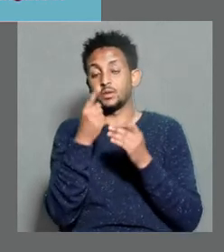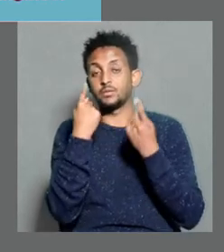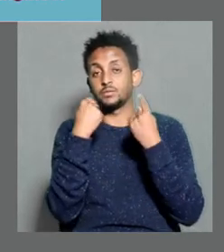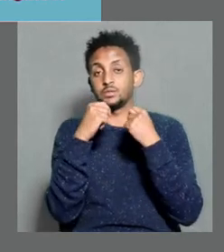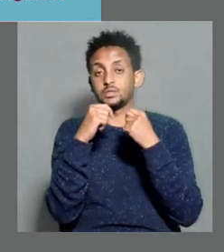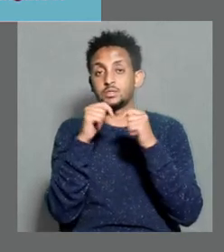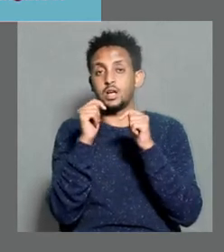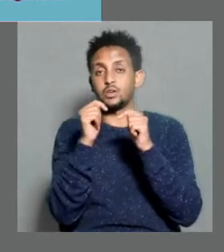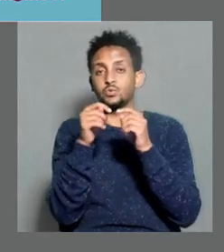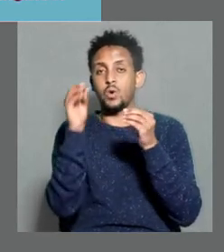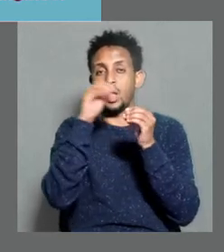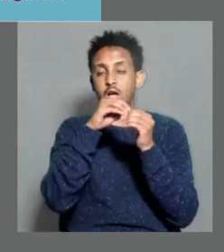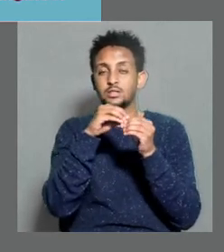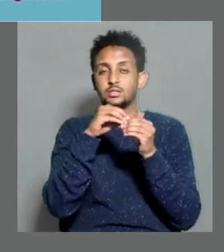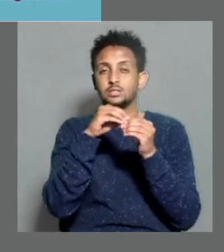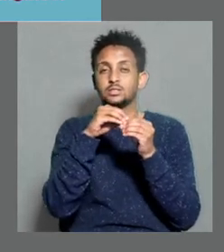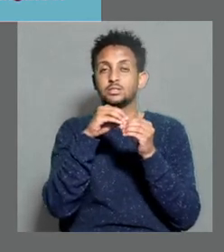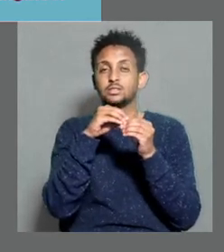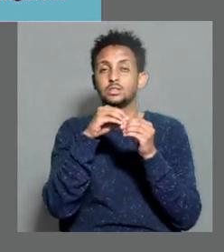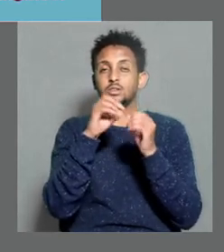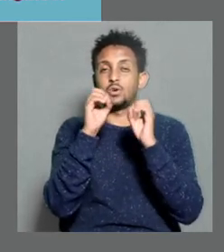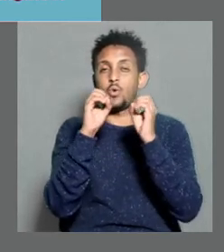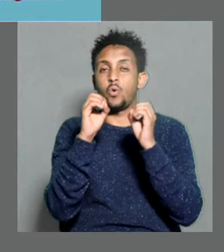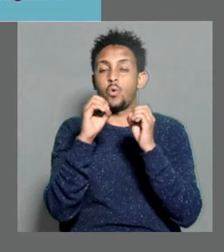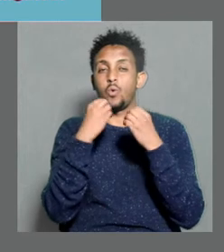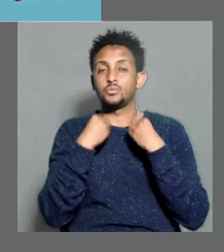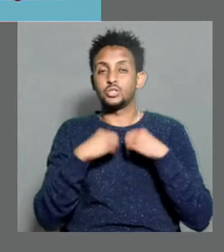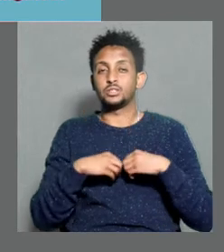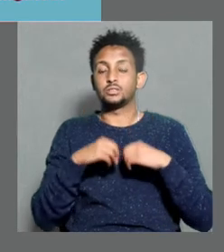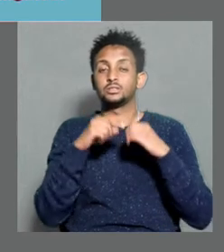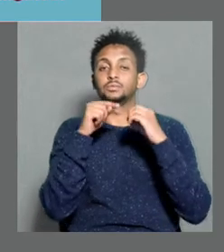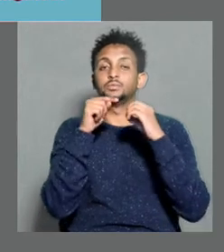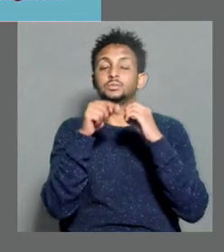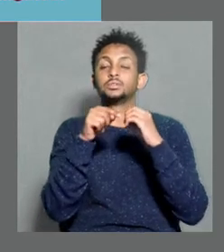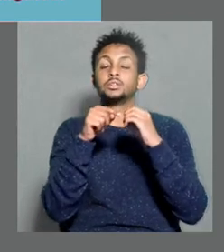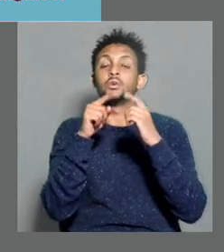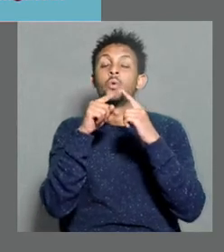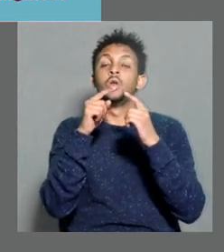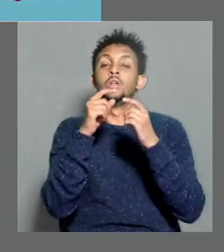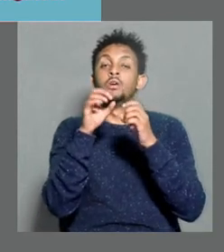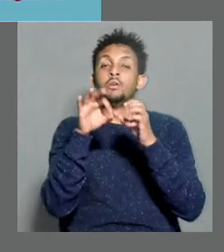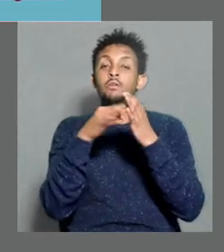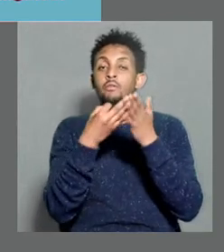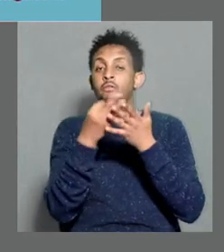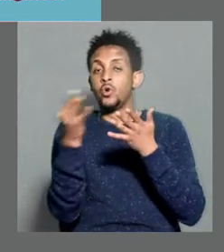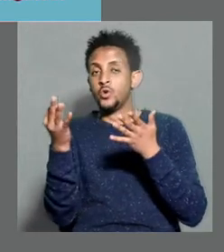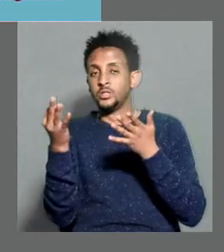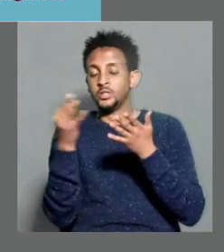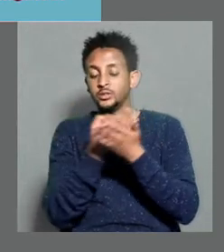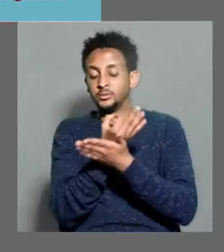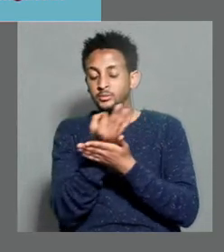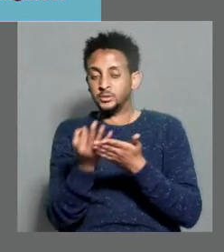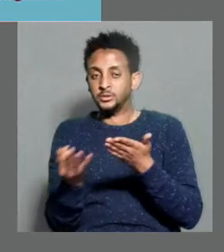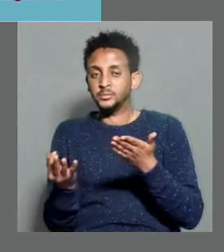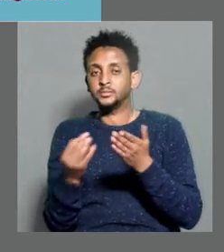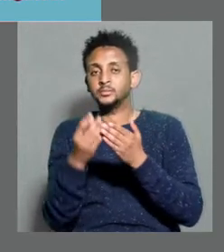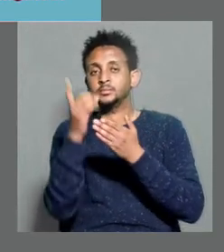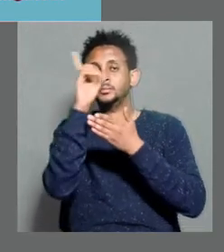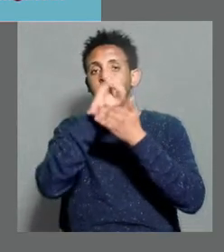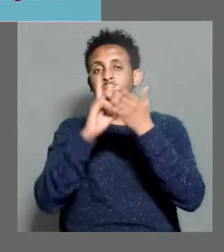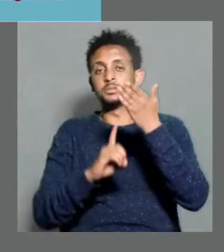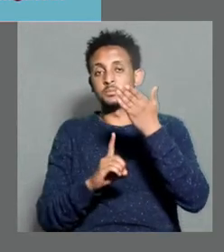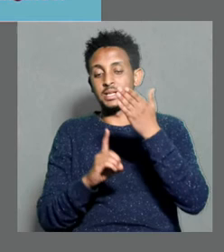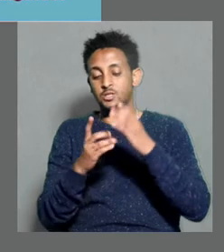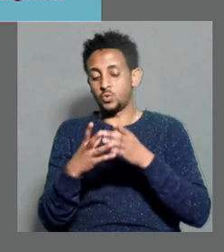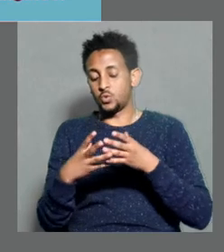trying to add objects, here you have object. If you immerse this object into the fluid will be displaced. It